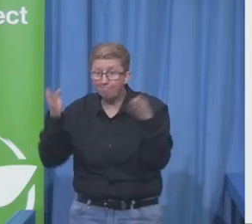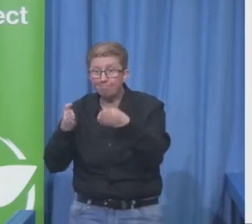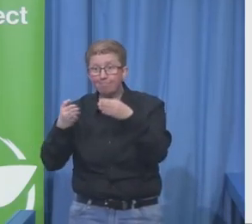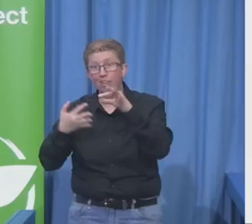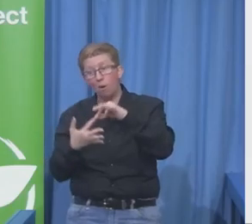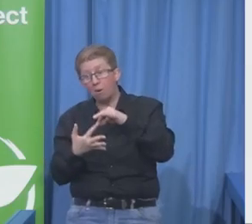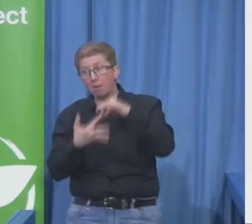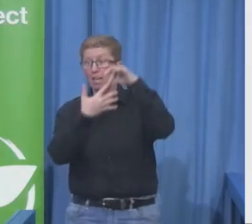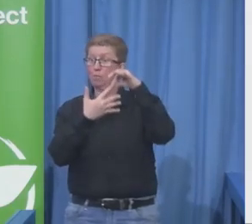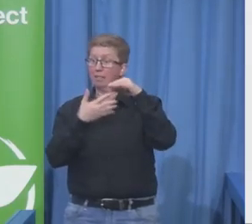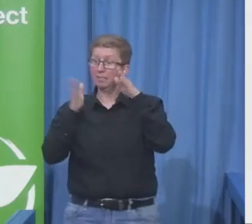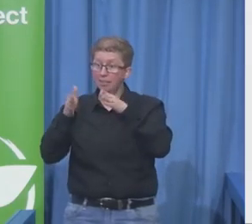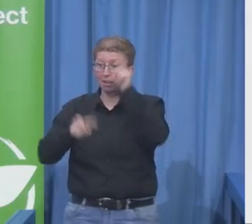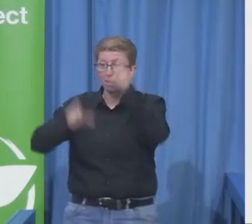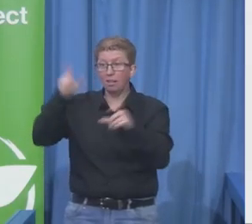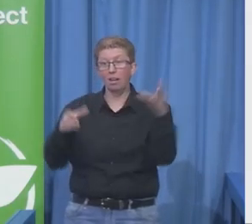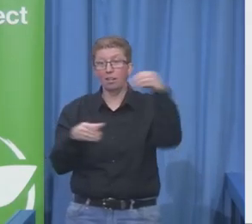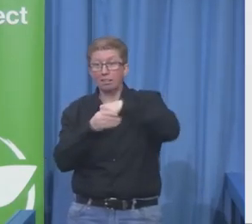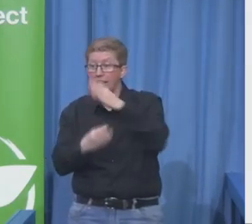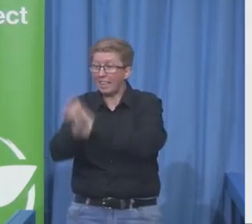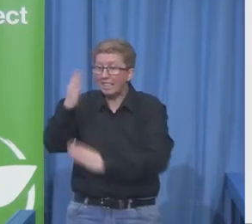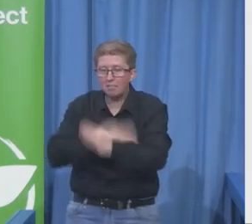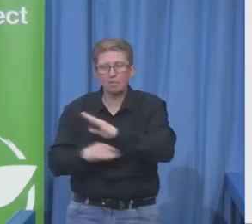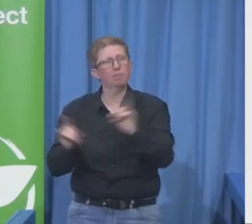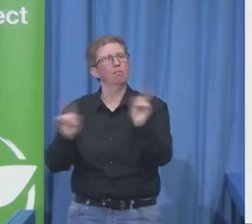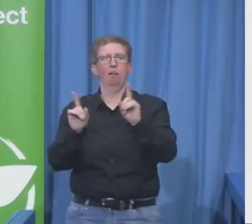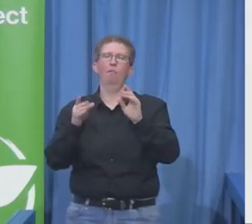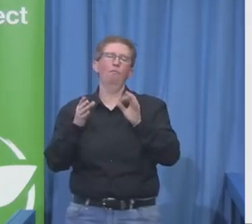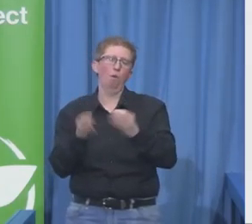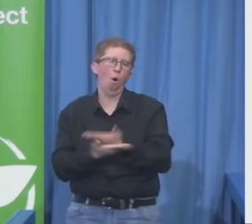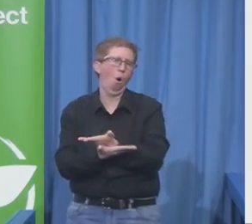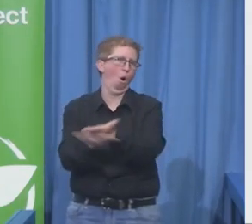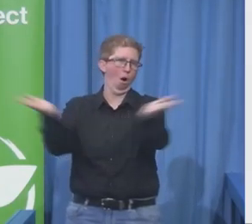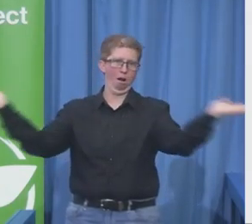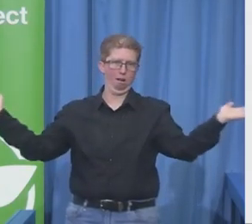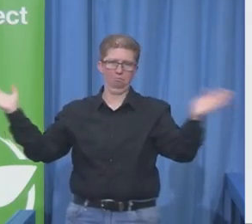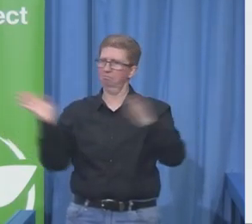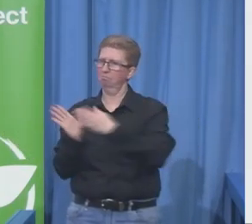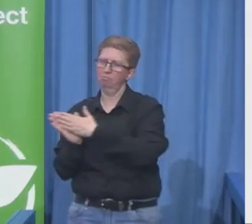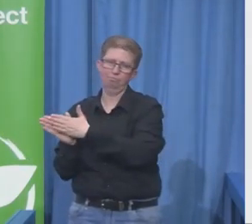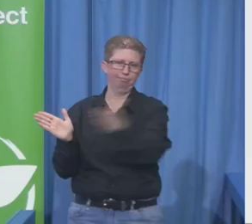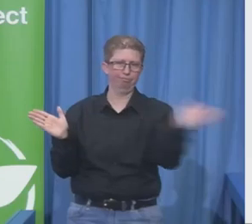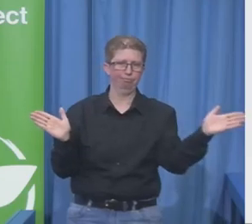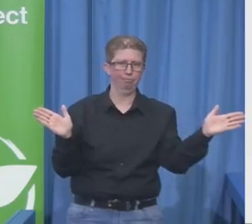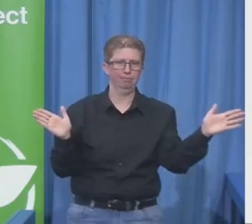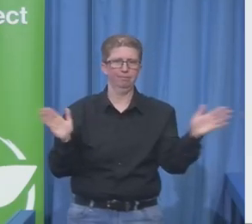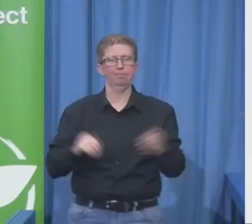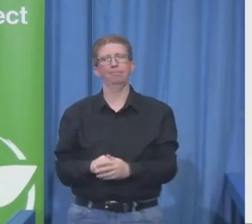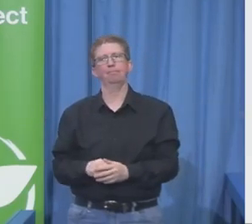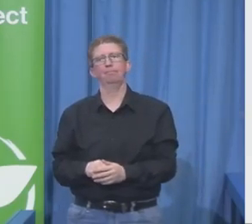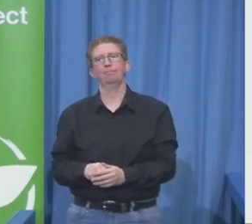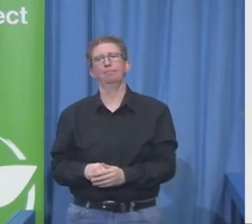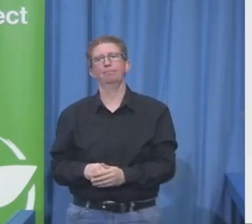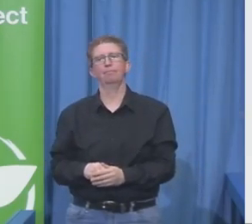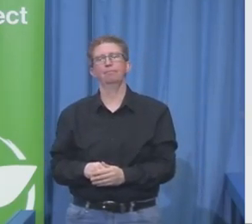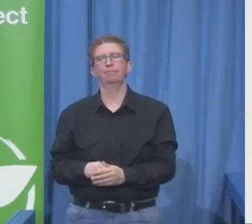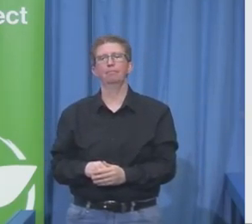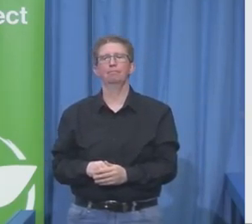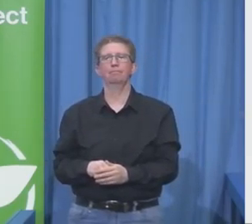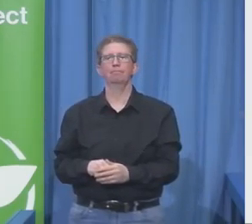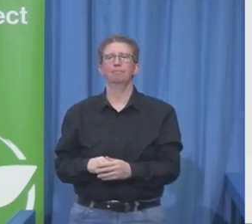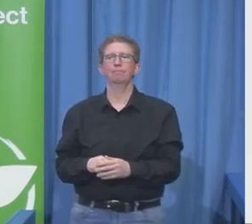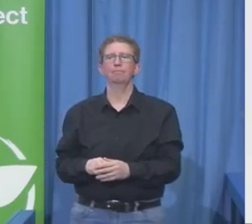or disabled, can apply for any position. If a person declares their disability,